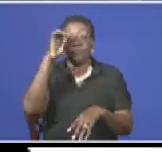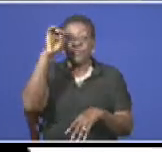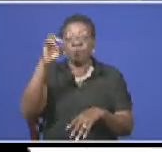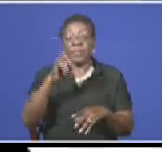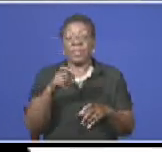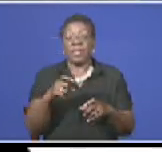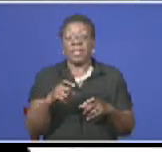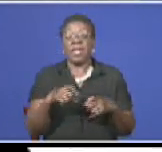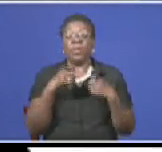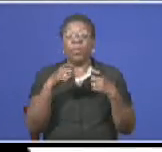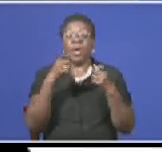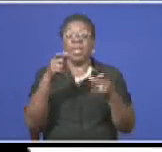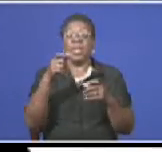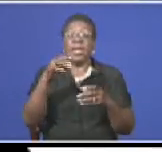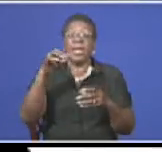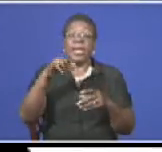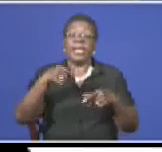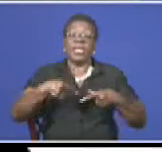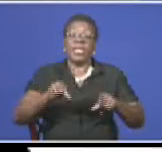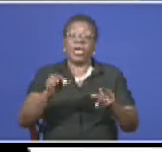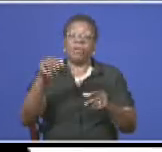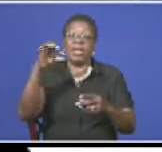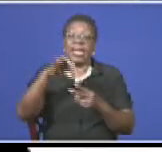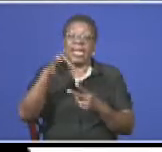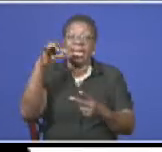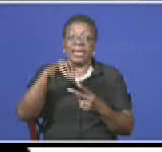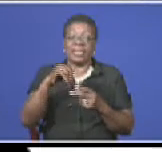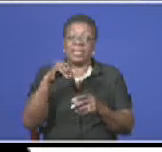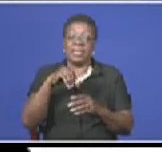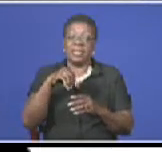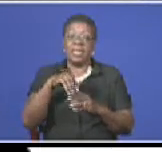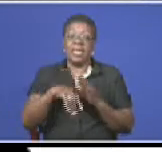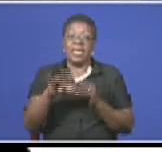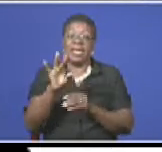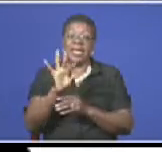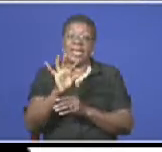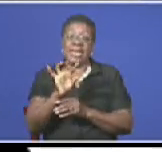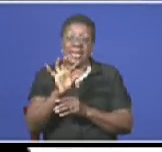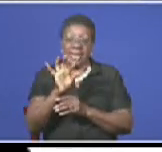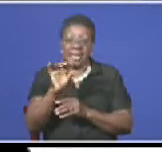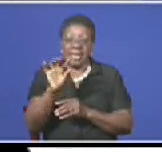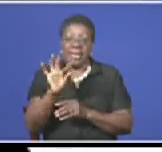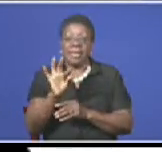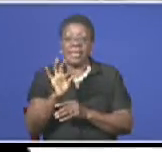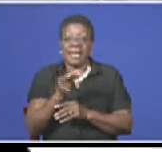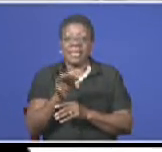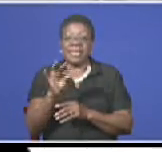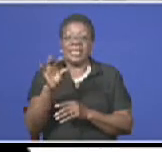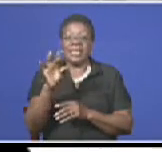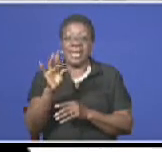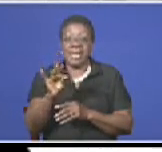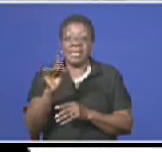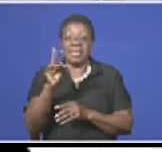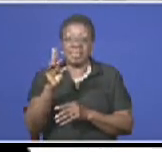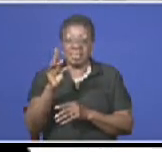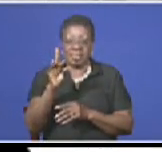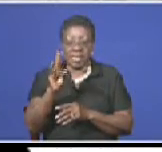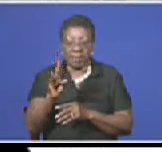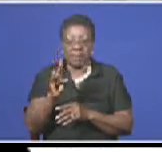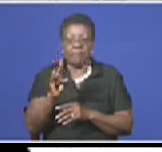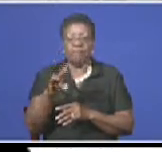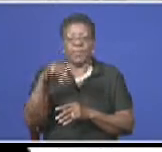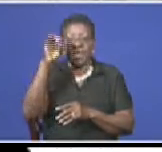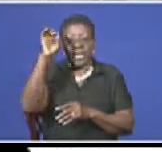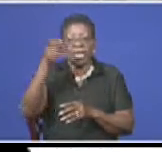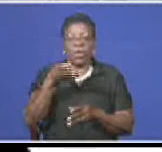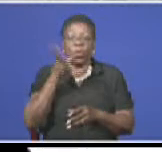in 87, continued in politics, and he was a strong F.N.M. He, even when